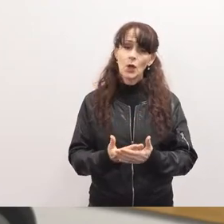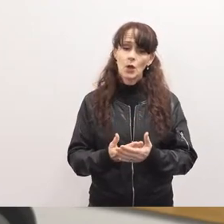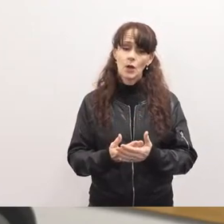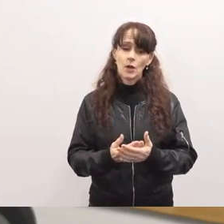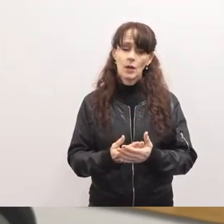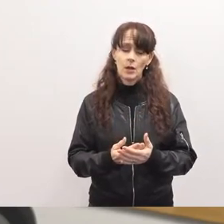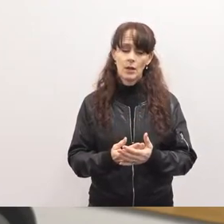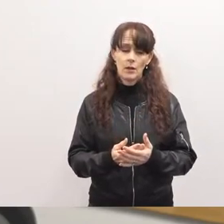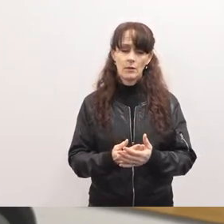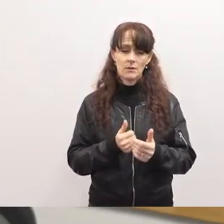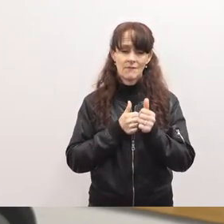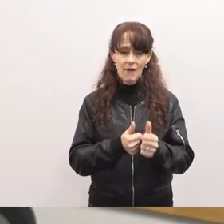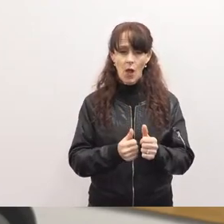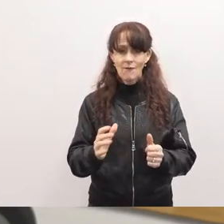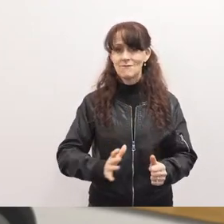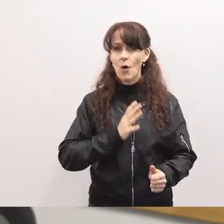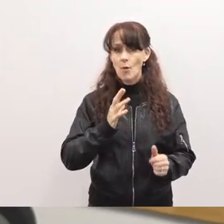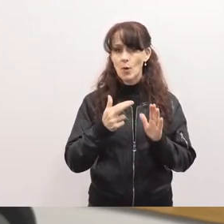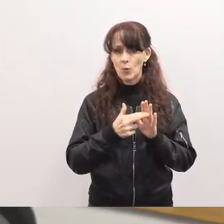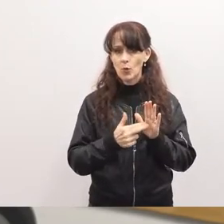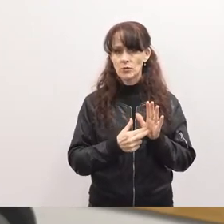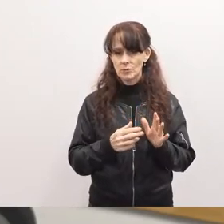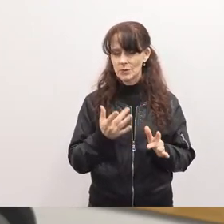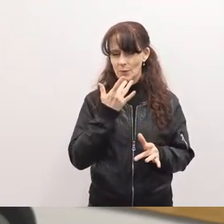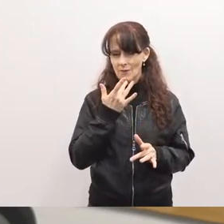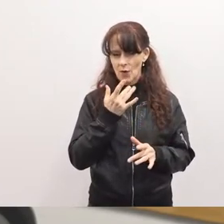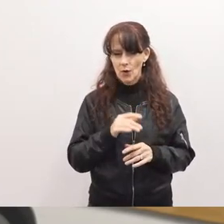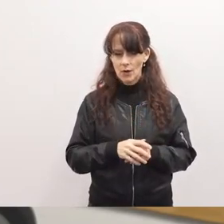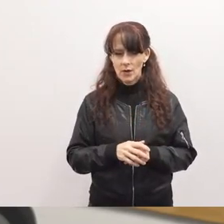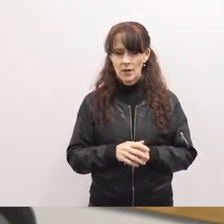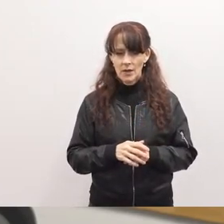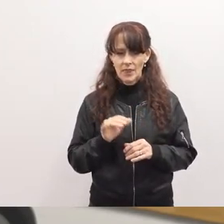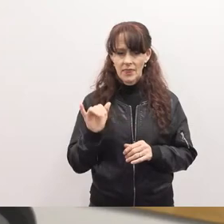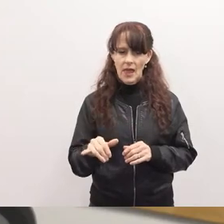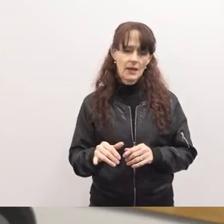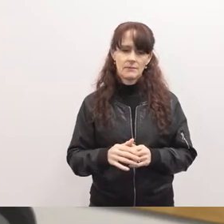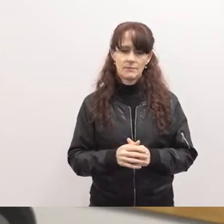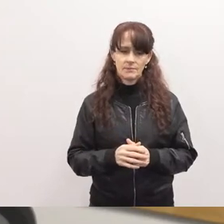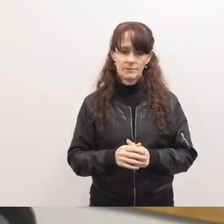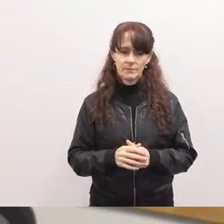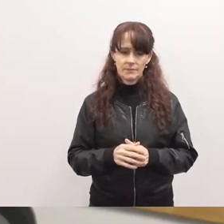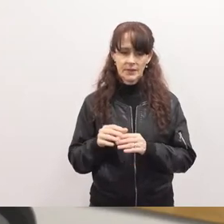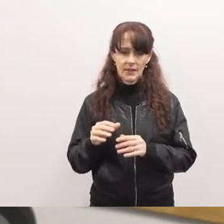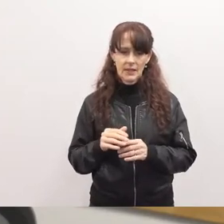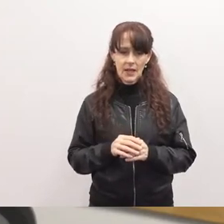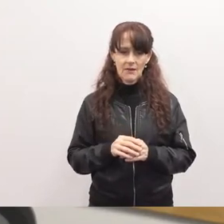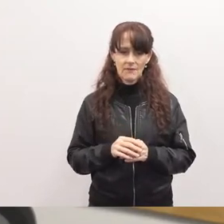formal rules, and we like to do that here to a certain extent. So having a motion and a